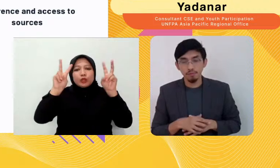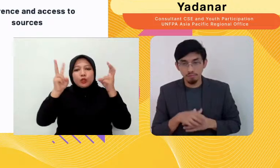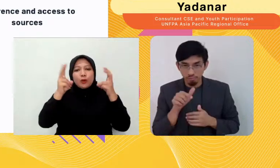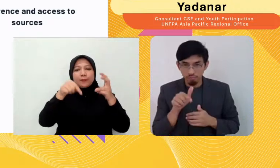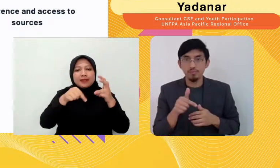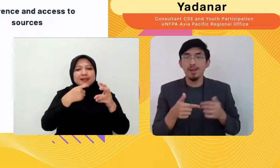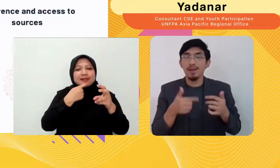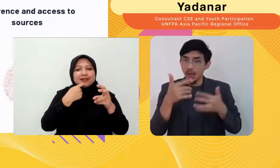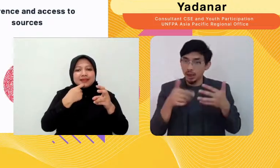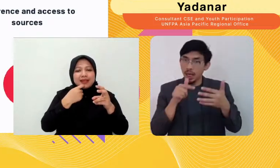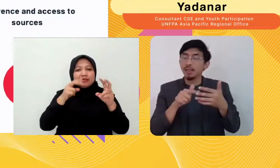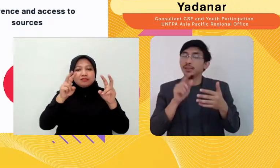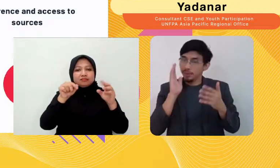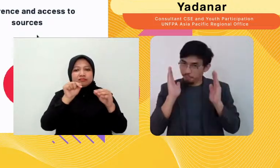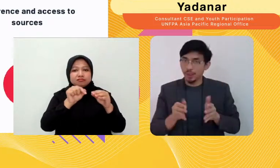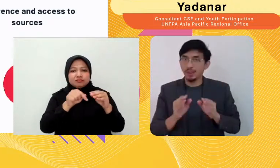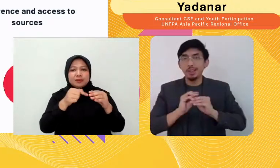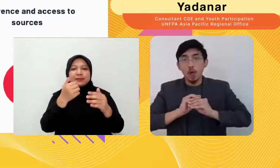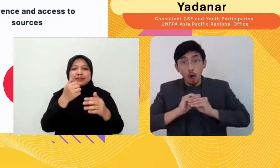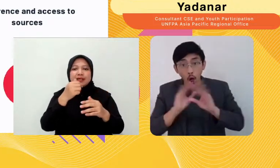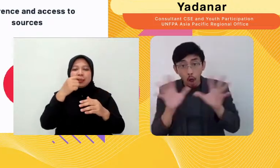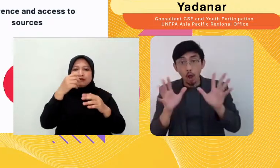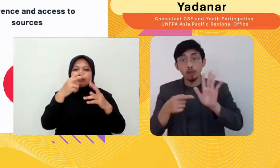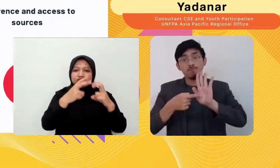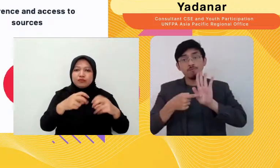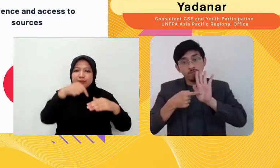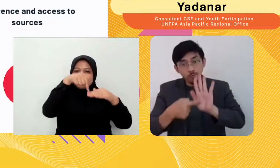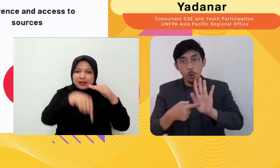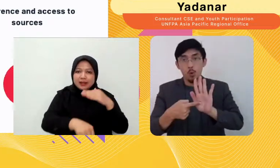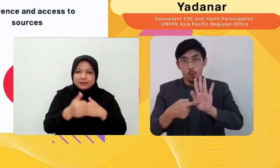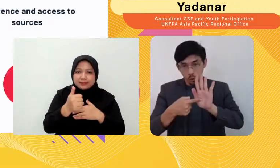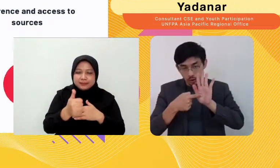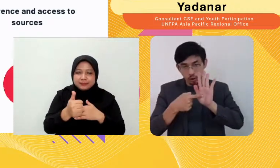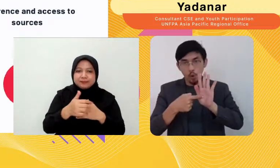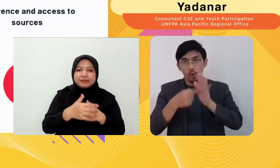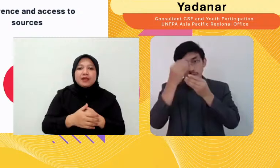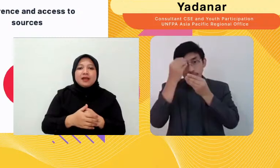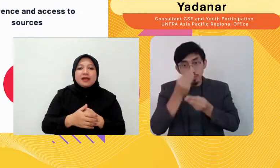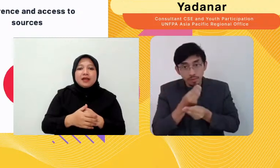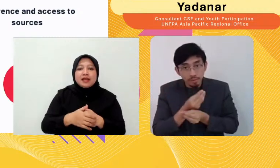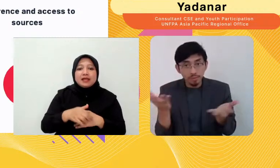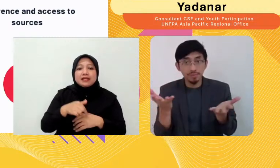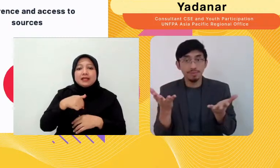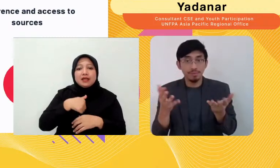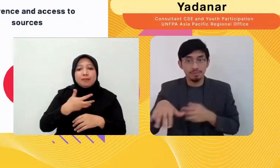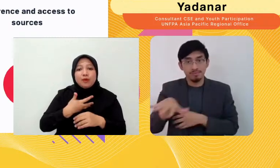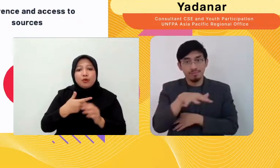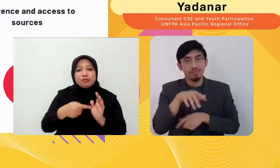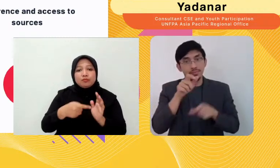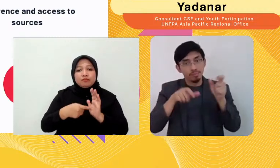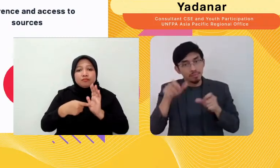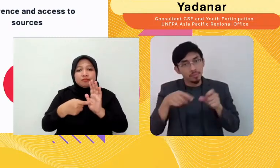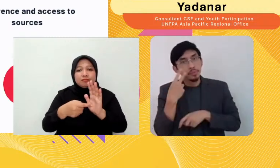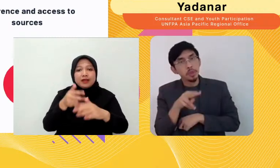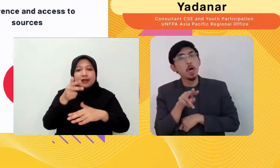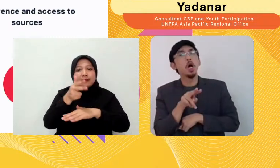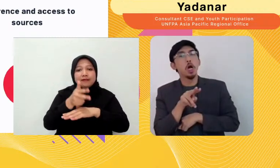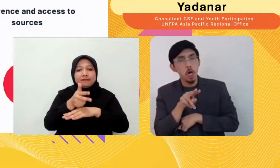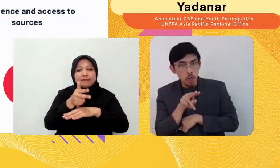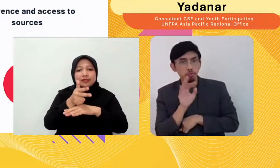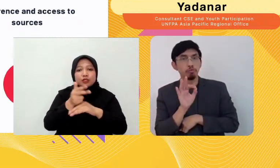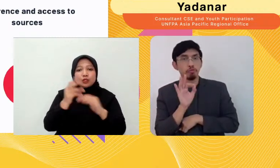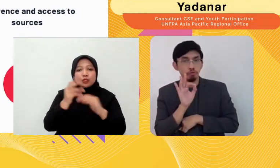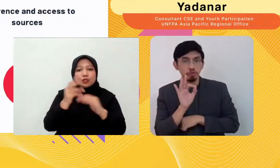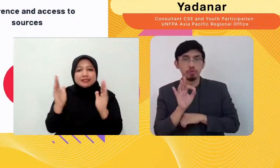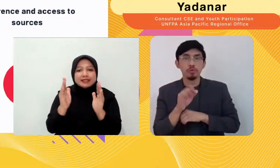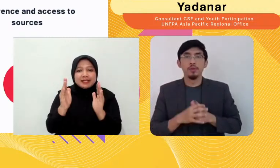resources. I would like to show a short video. So this was the sex education video